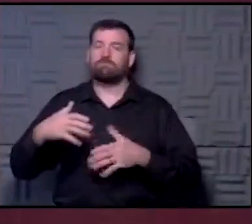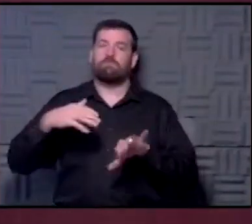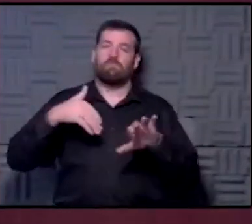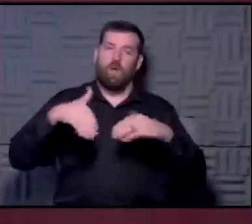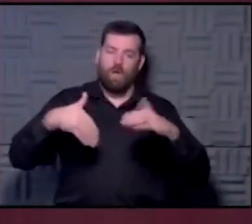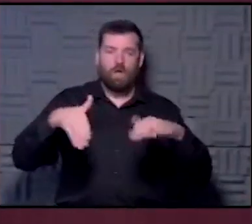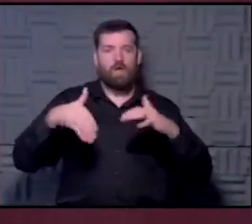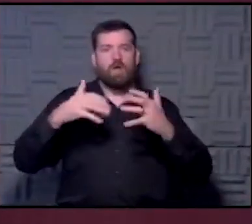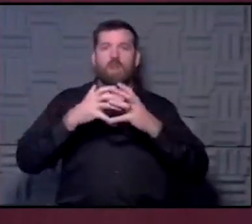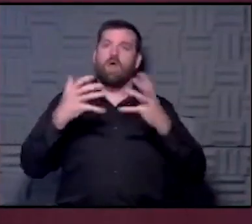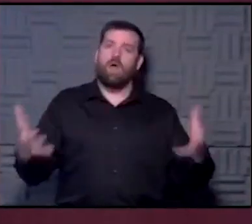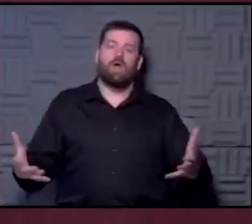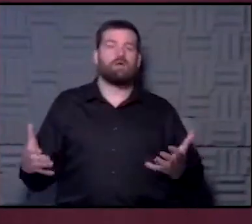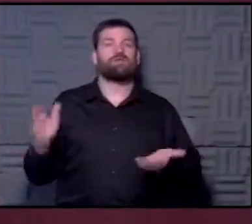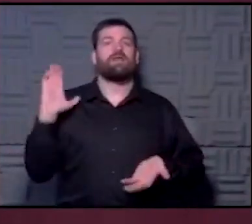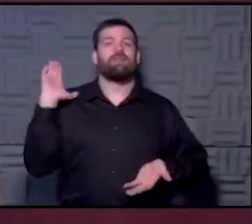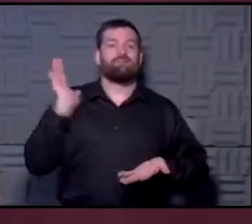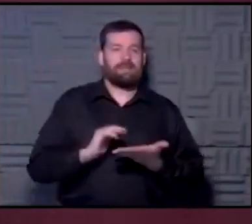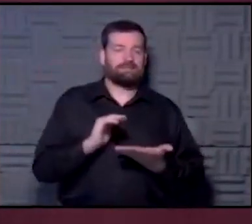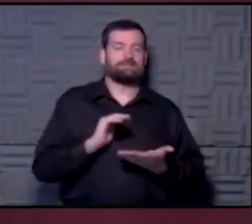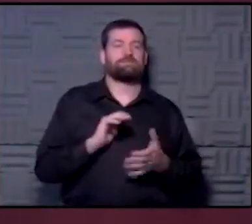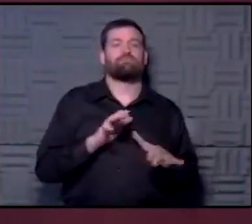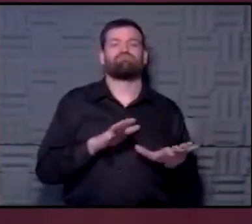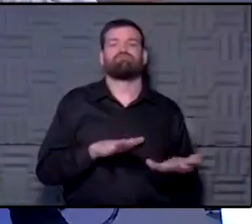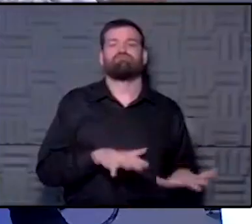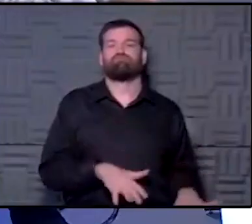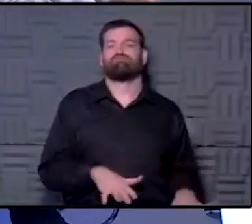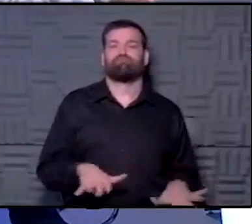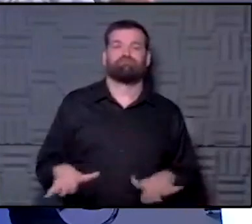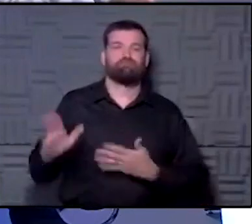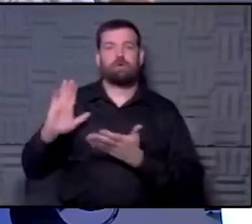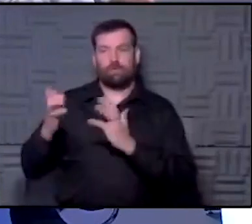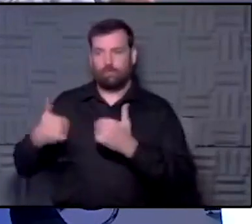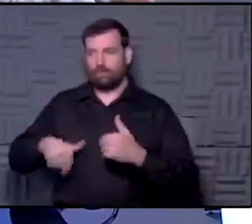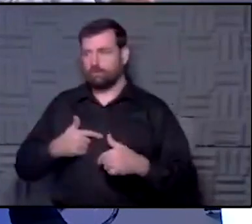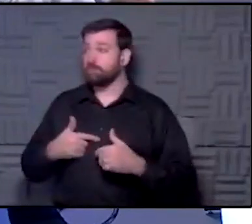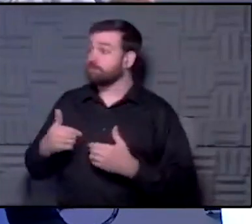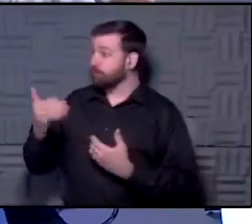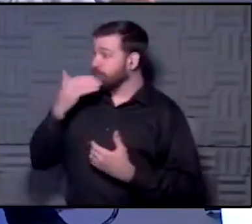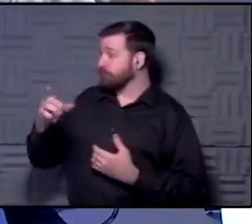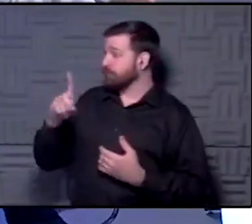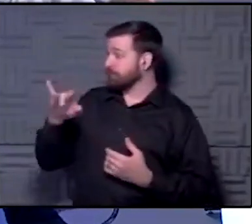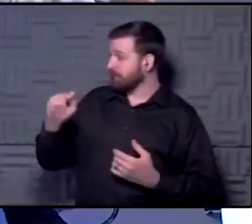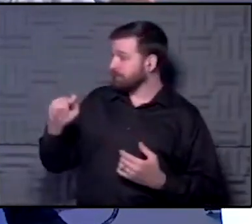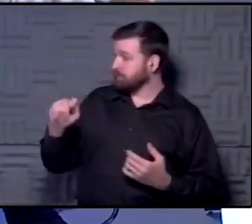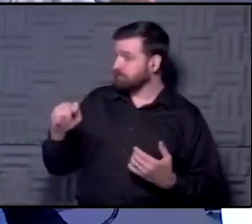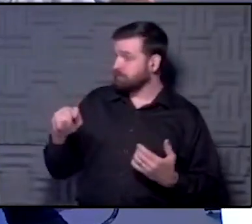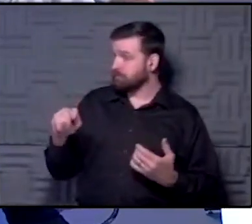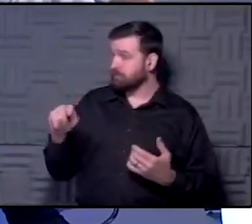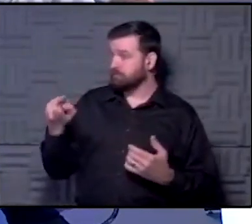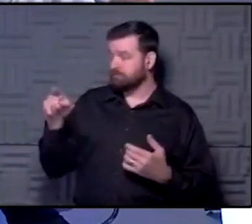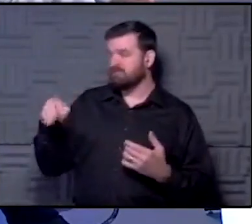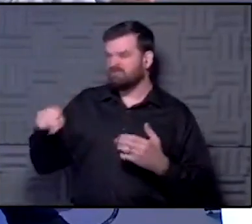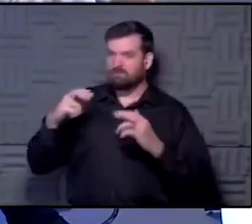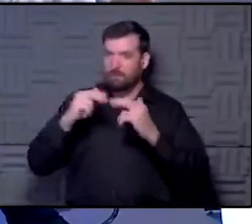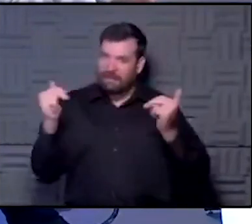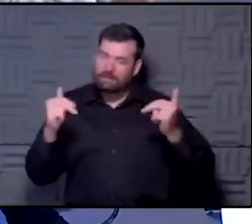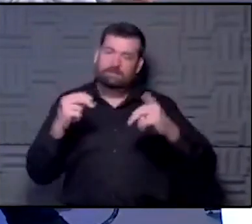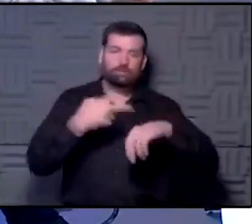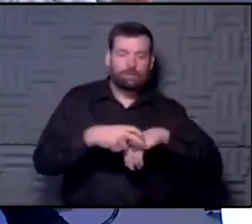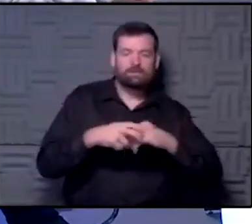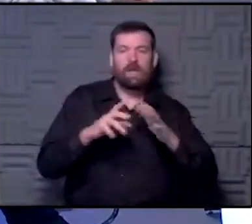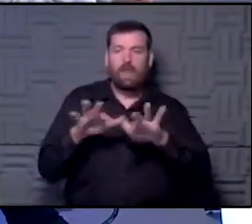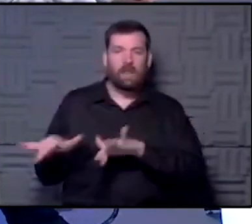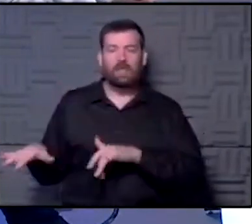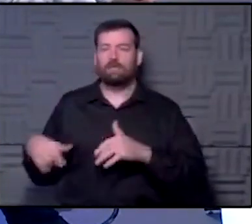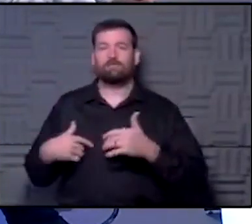They're a not lot. as sedentary as we are. But isn't as that a the real story, population. that really it's a story of good diet? And yeah, you're going to have discussions like bacon or Sure. chips. Sure.